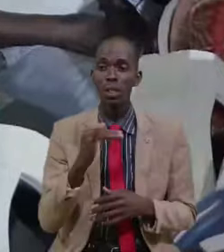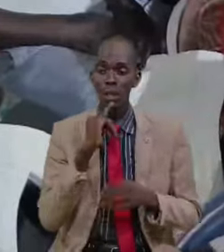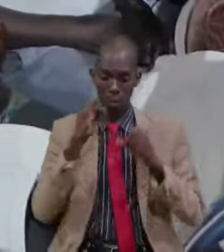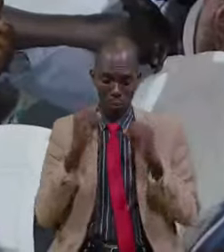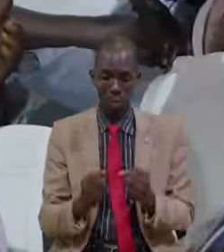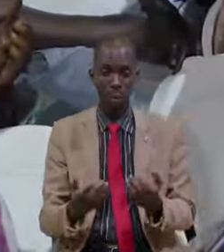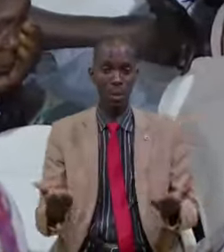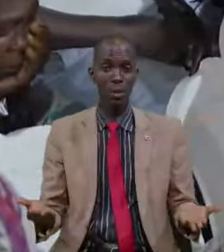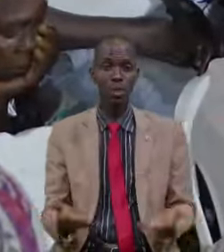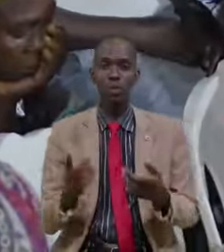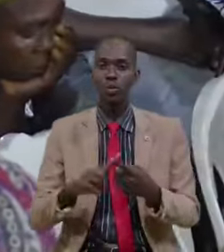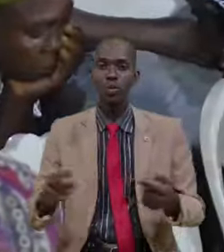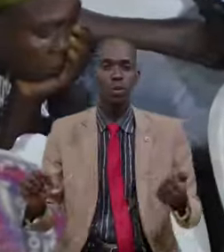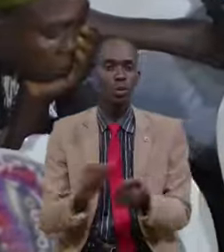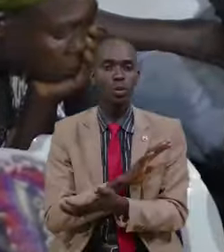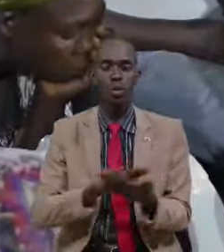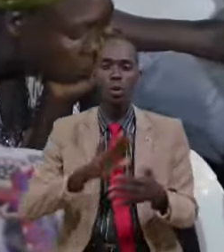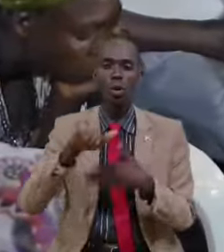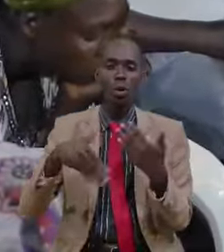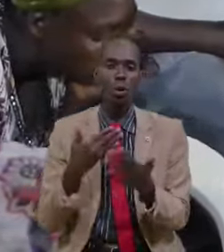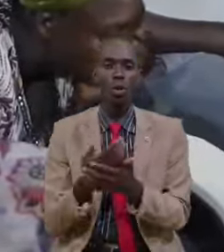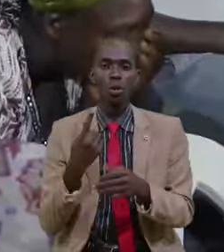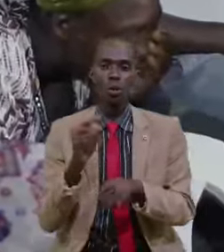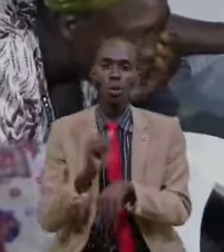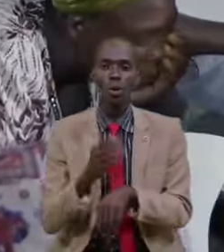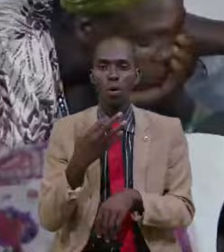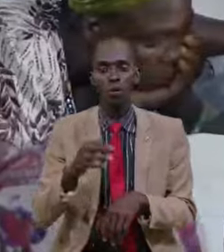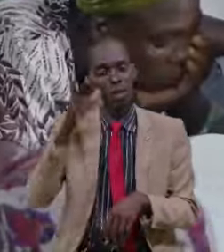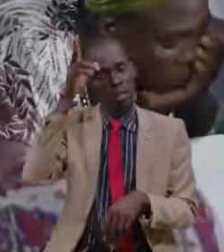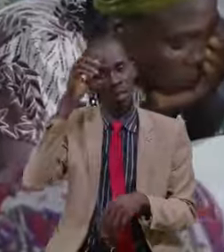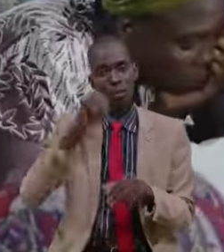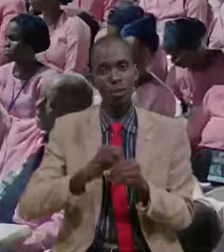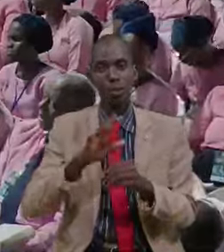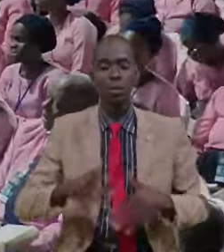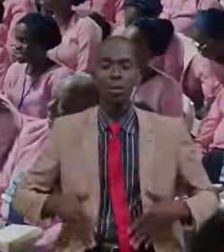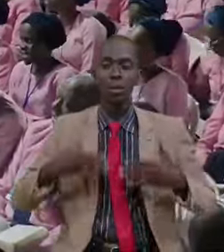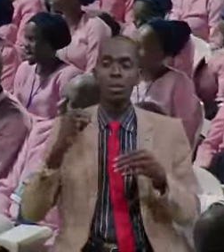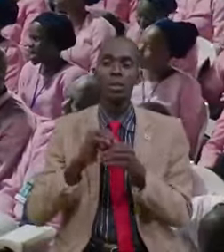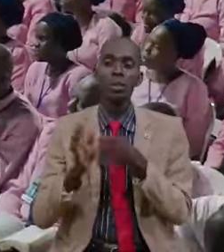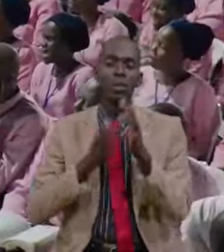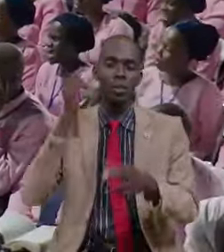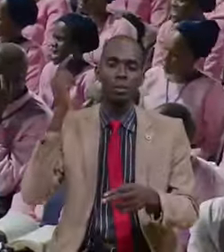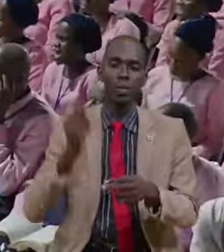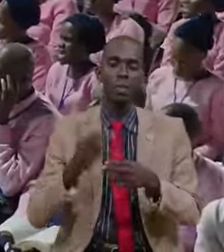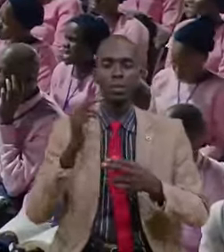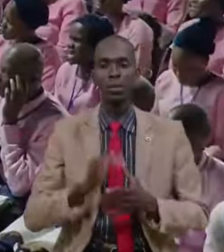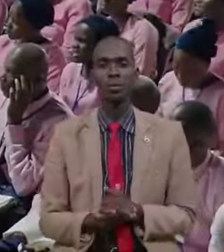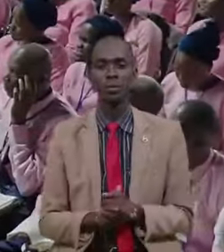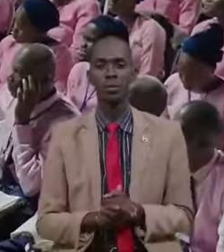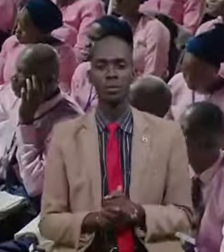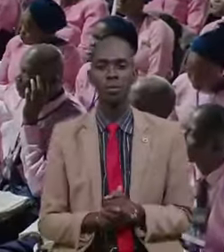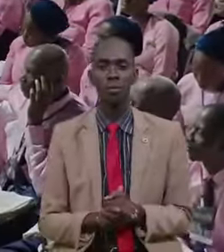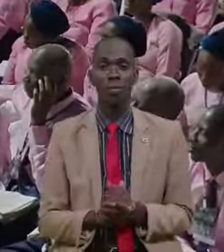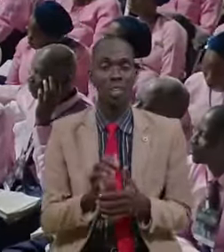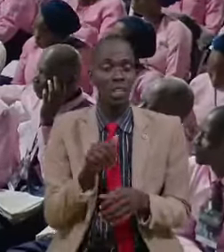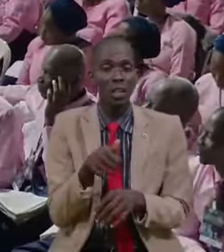to destroy all the works of the devil in your life, in Jesus' name.